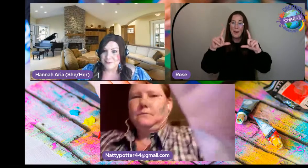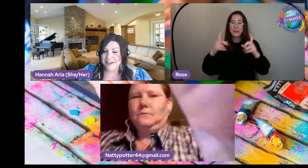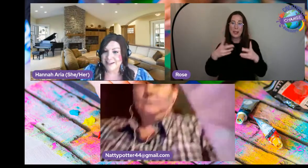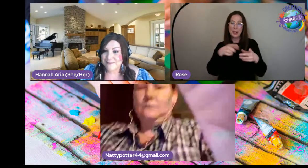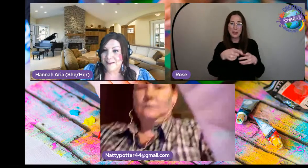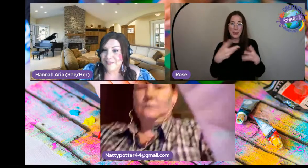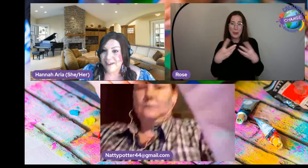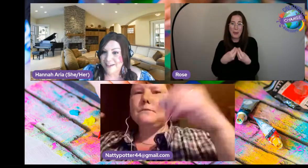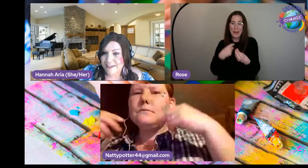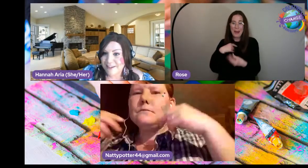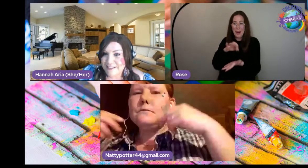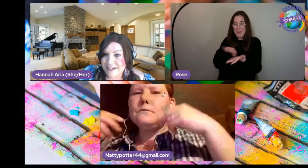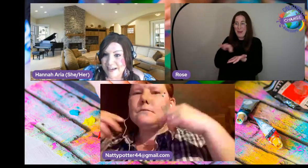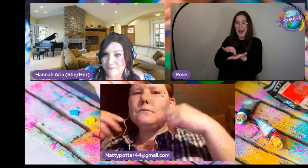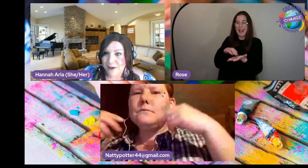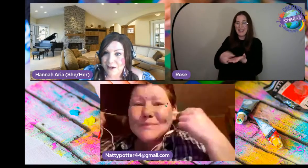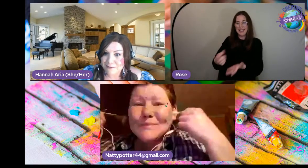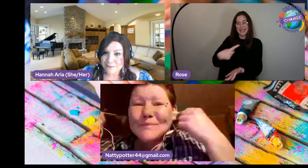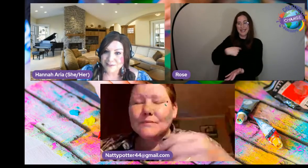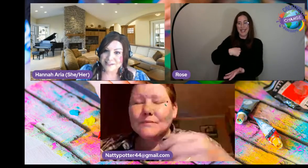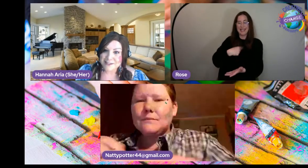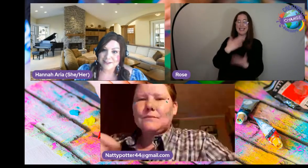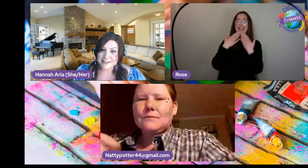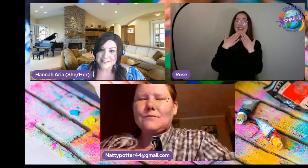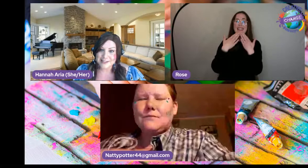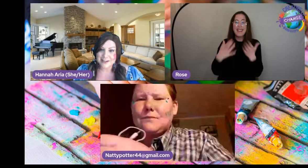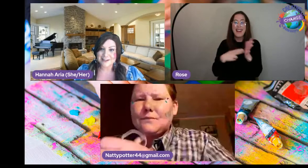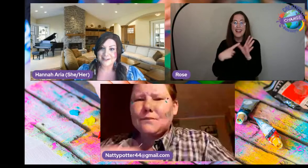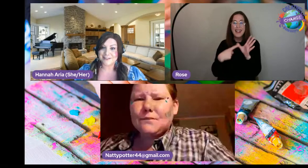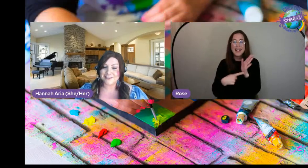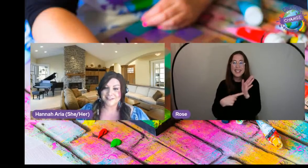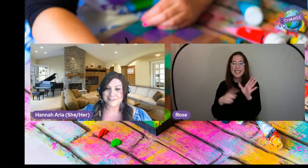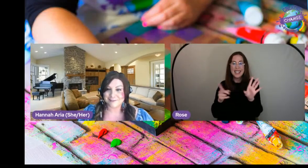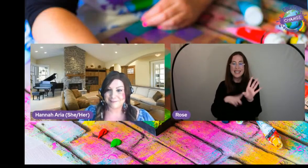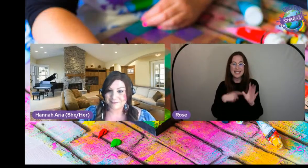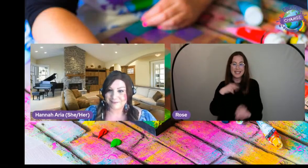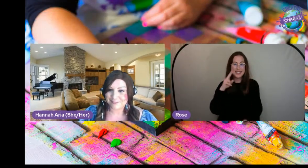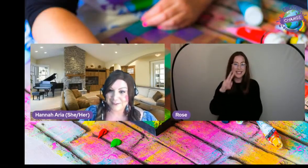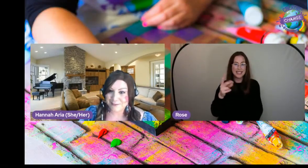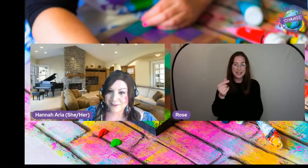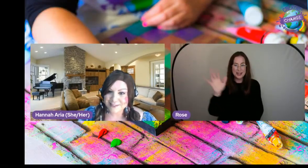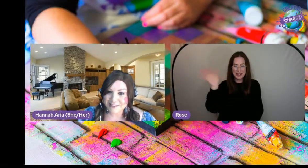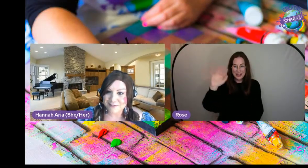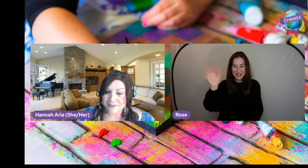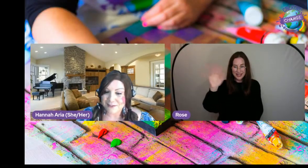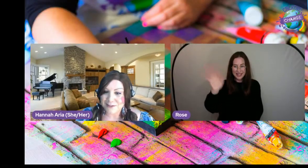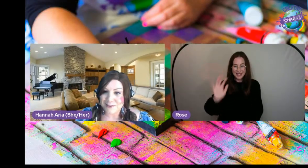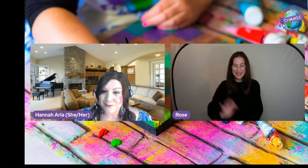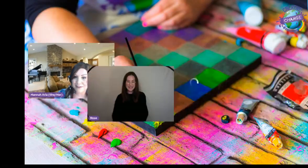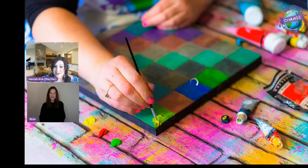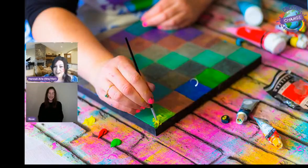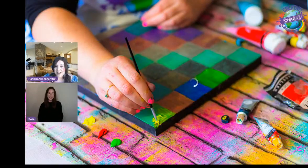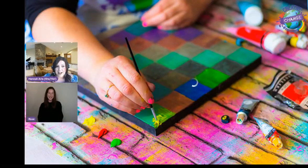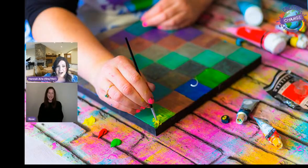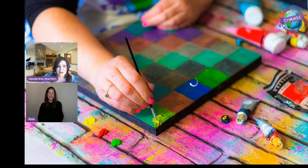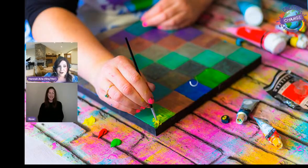So, goodbye for this week. But thank you, Nassie, and hopefully we'll see you again soon. Wonderful.